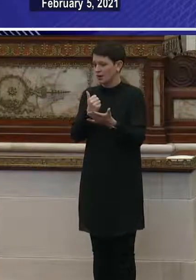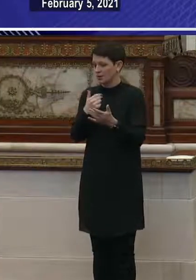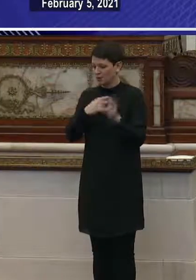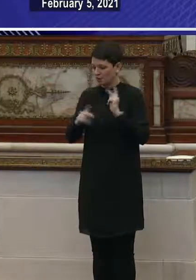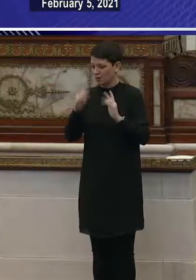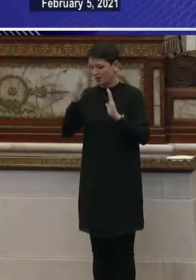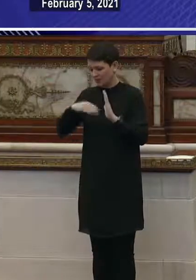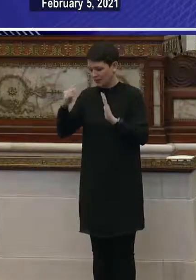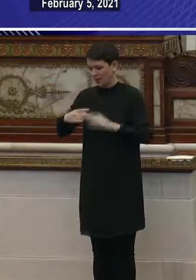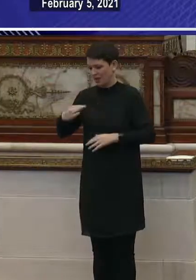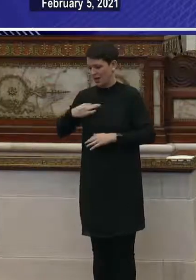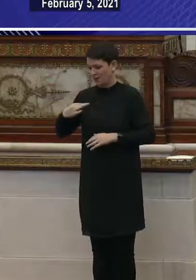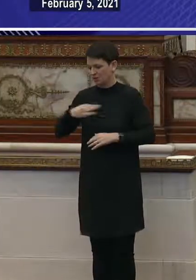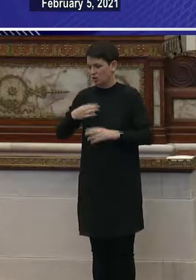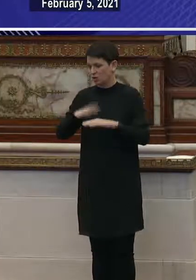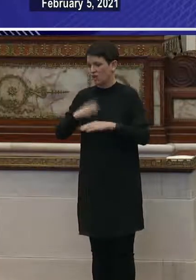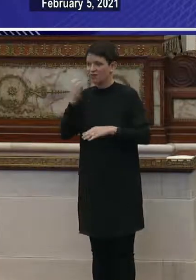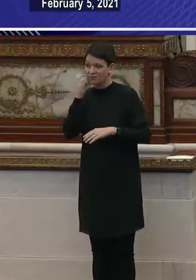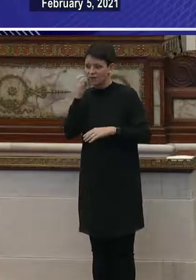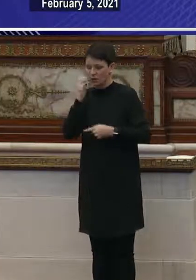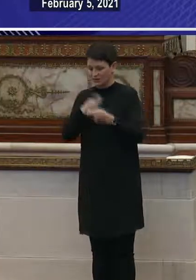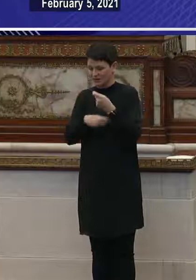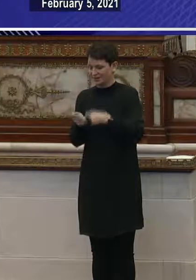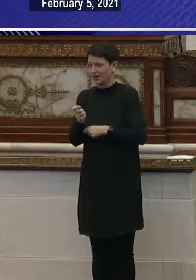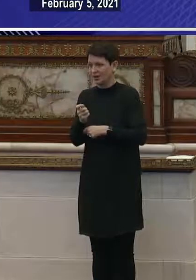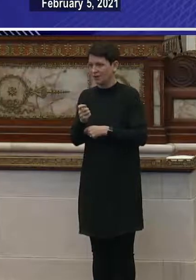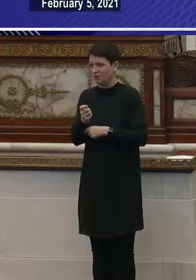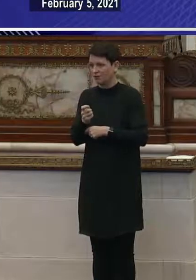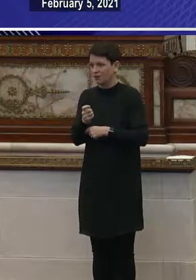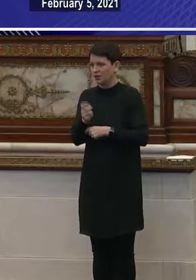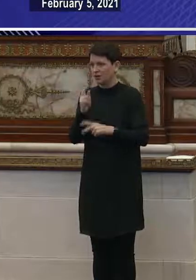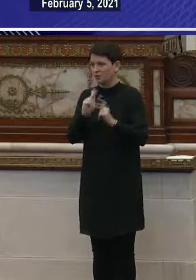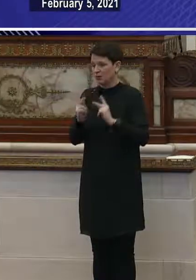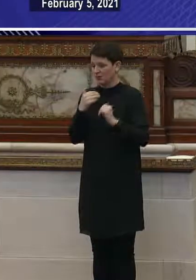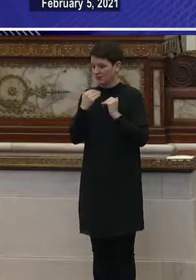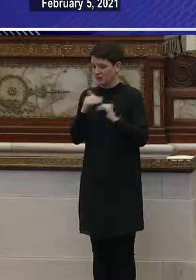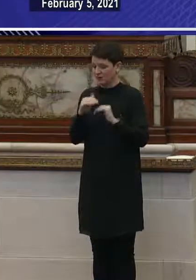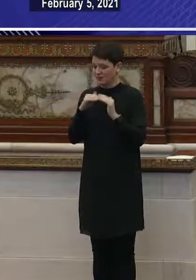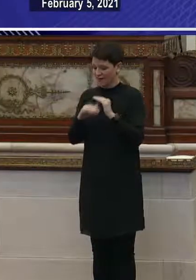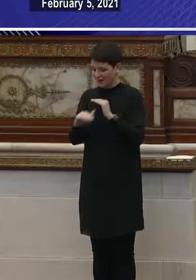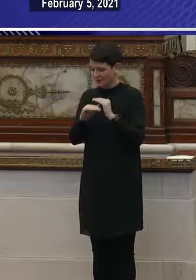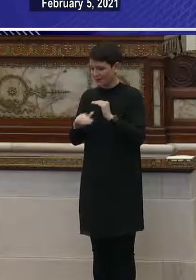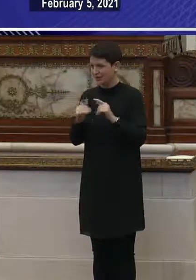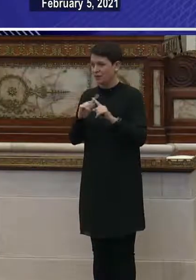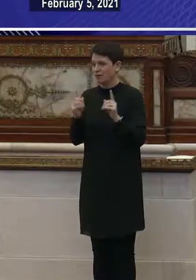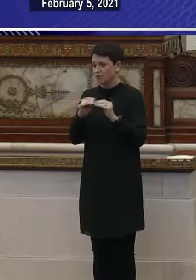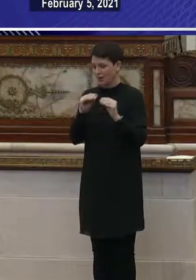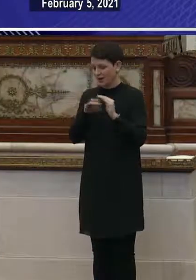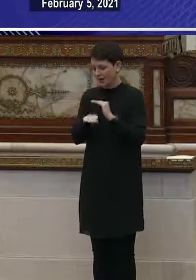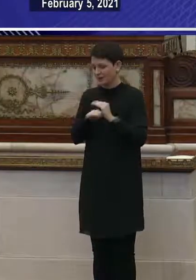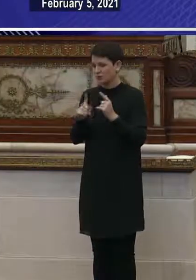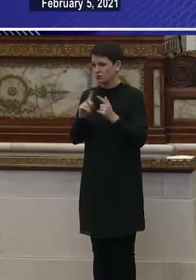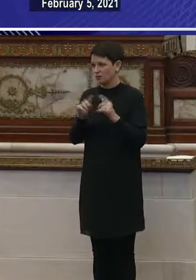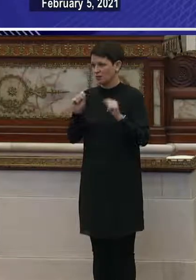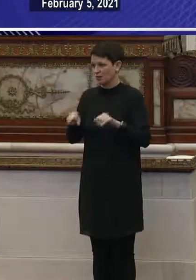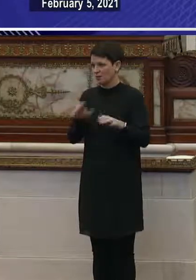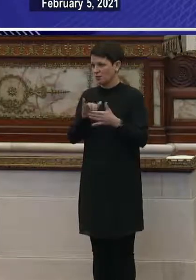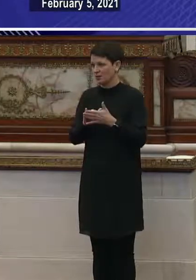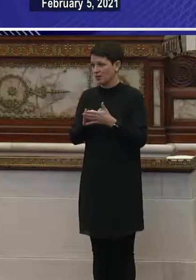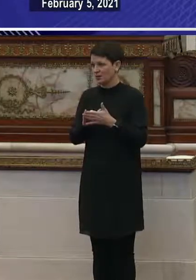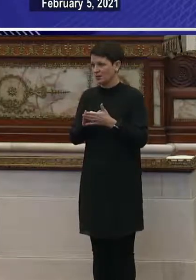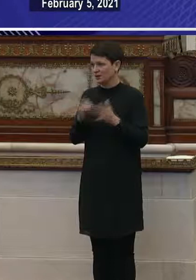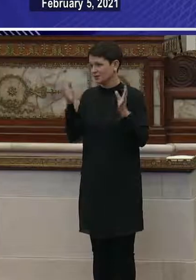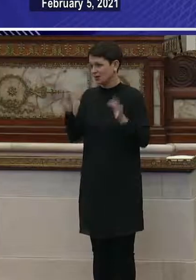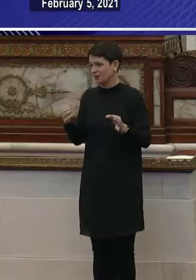complete those applications over the phone rather than so folks who have limited access to email have more access to be able to do this. So certainly we